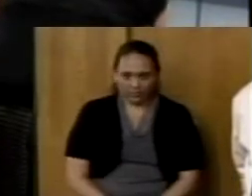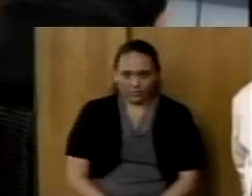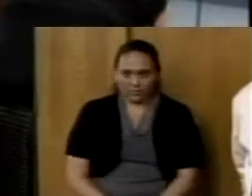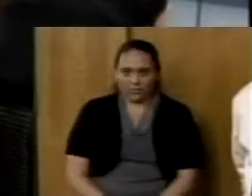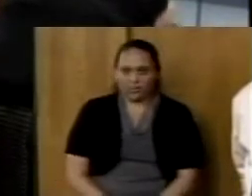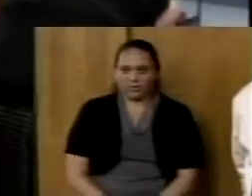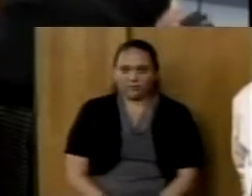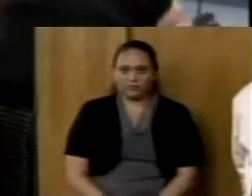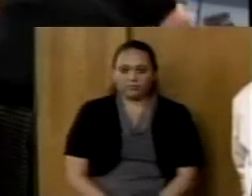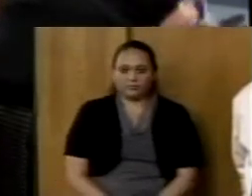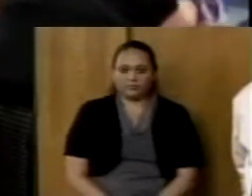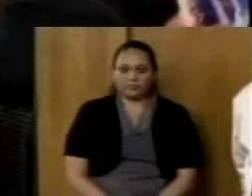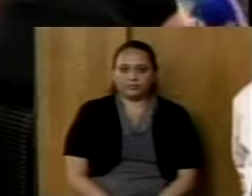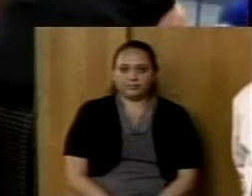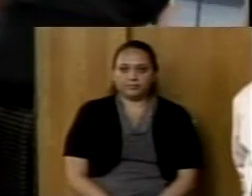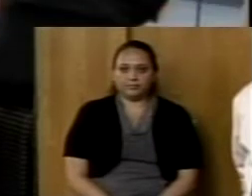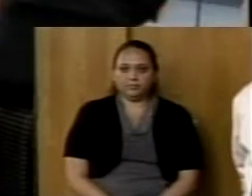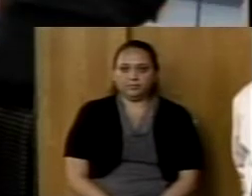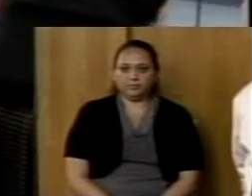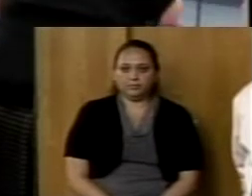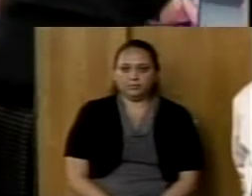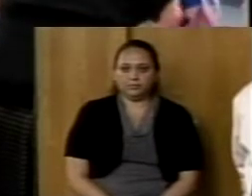If I may, Doctor.